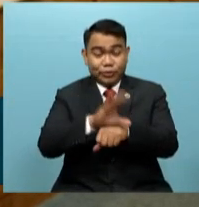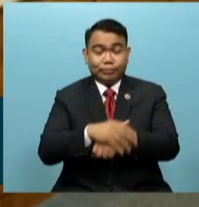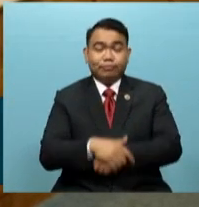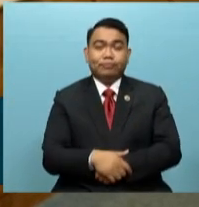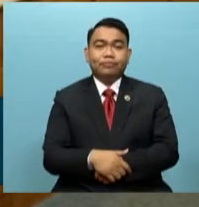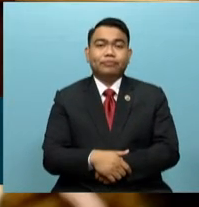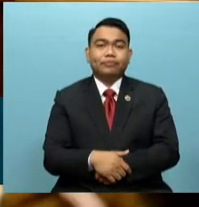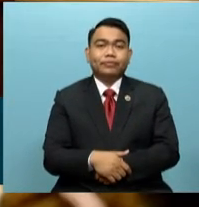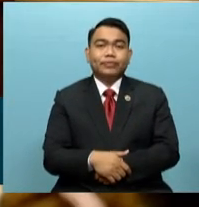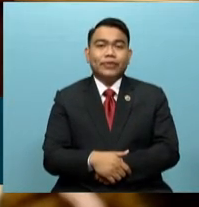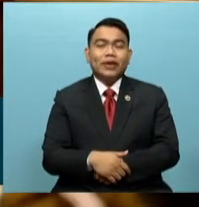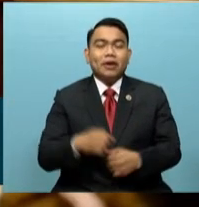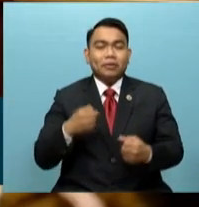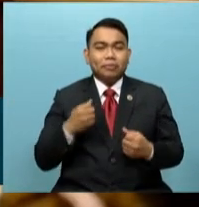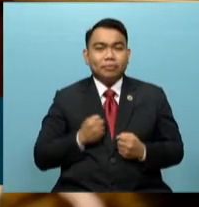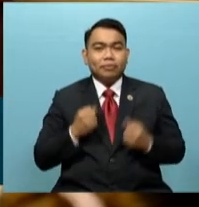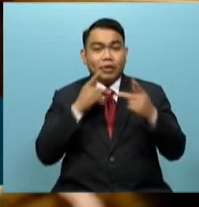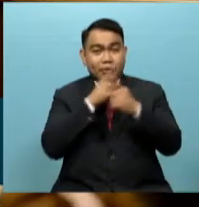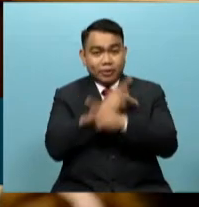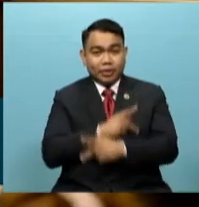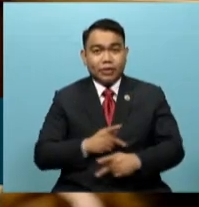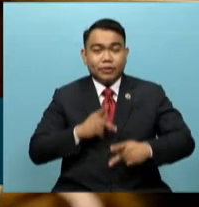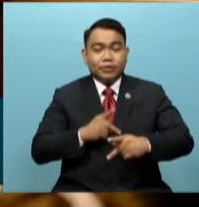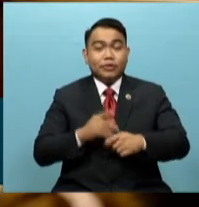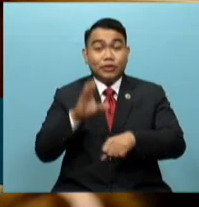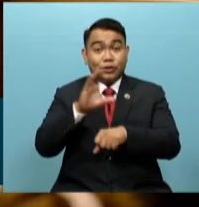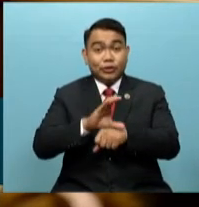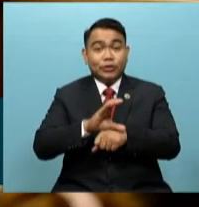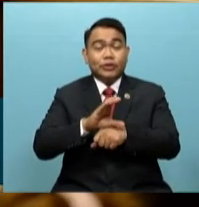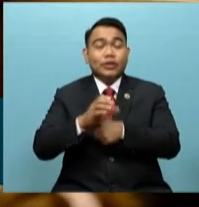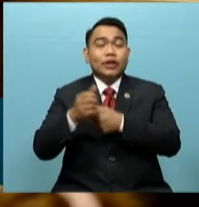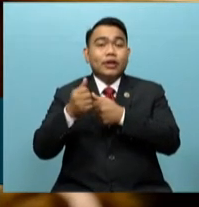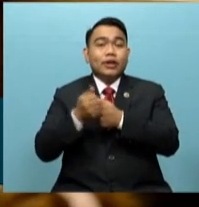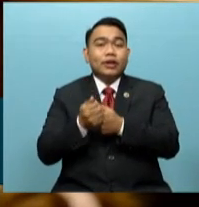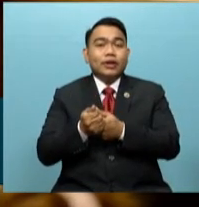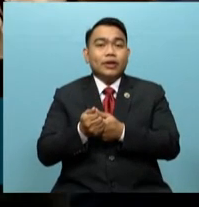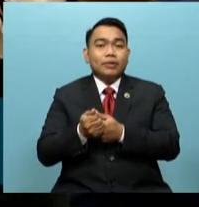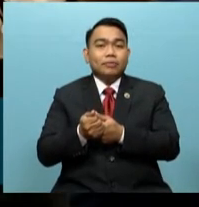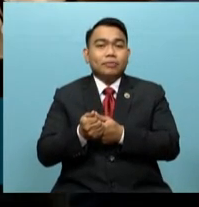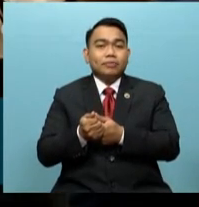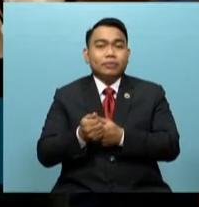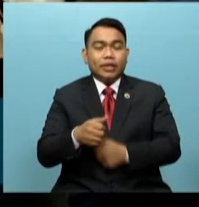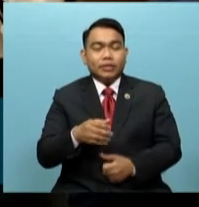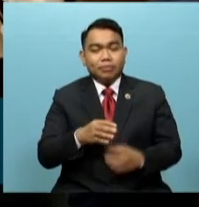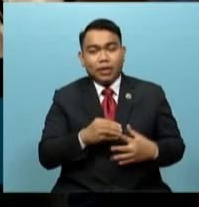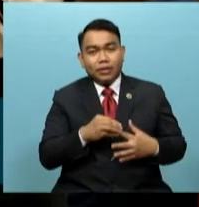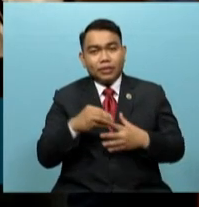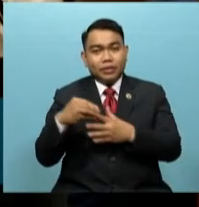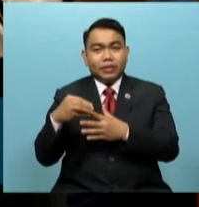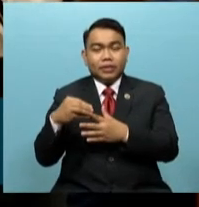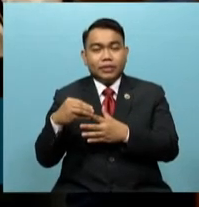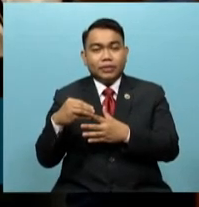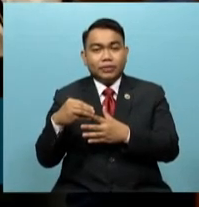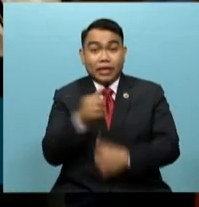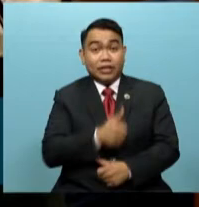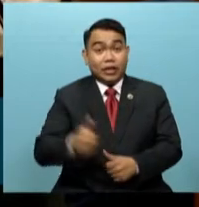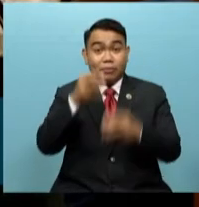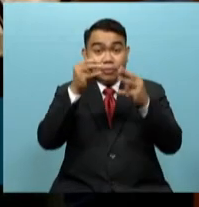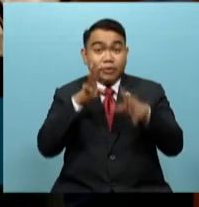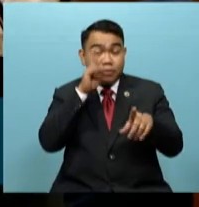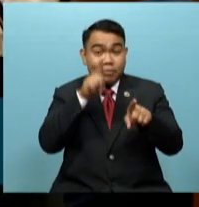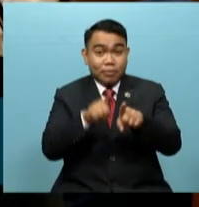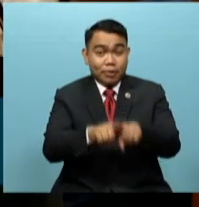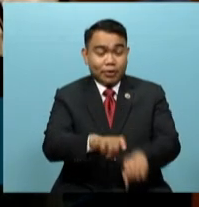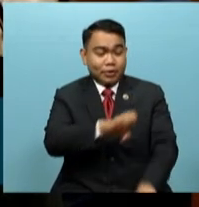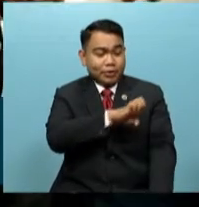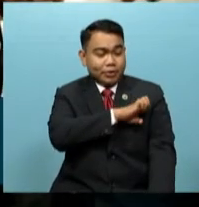Expressing heartfelt appreciation to the church administration, especially to the executive minister Brother Eduardo V. Manalo,